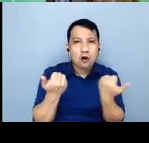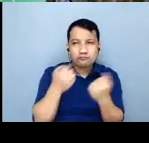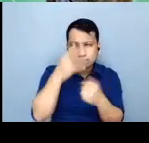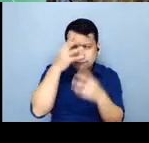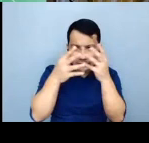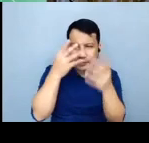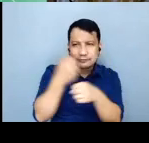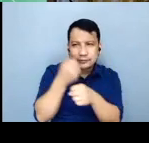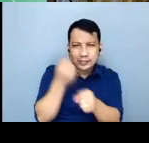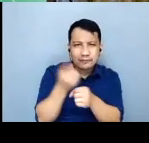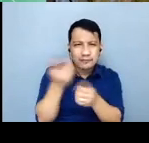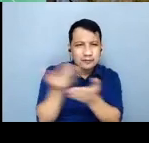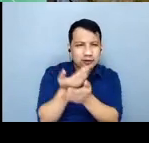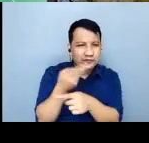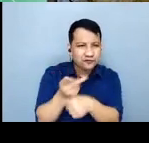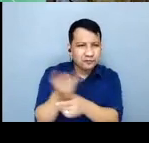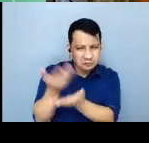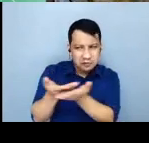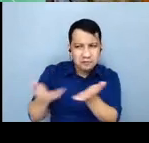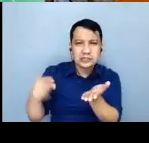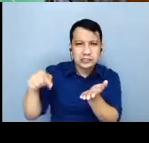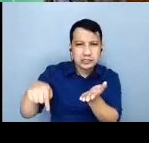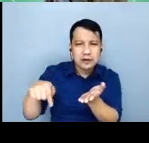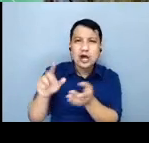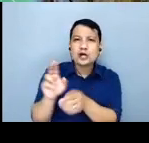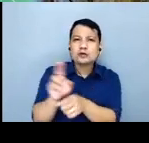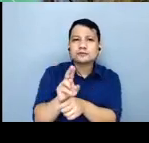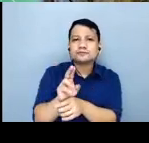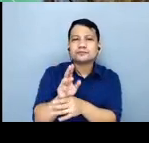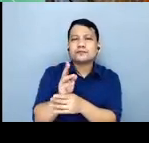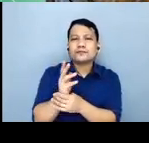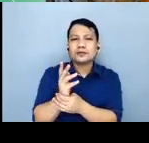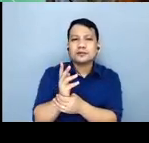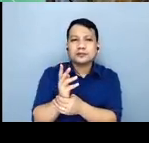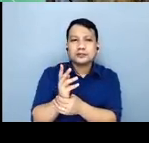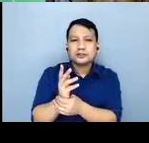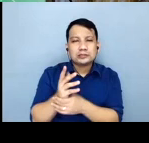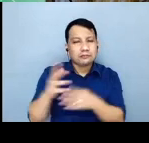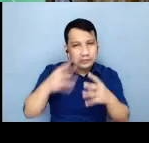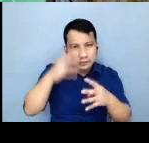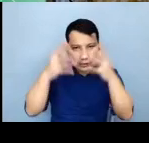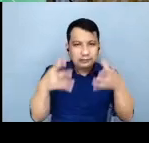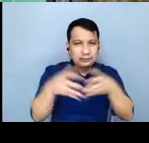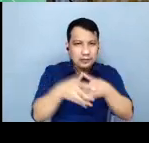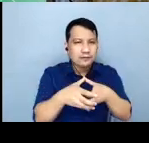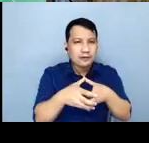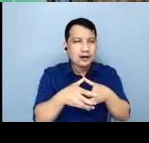creating products from these materials, they are sort of cultivating a need